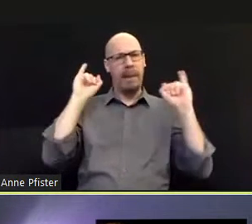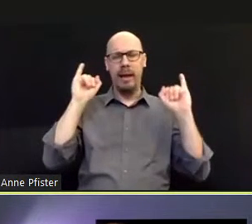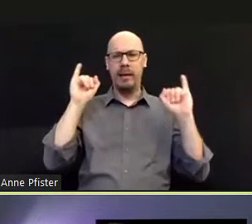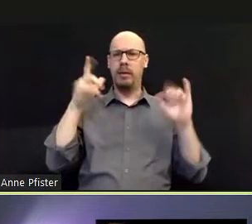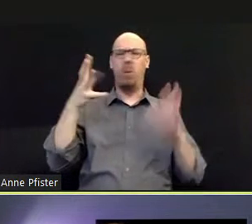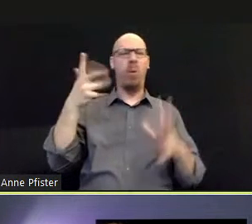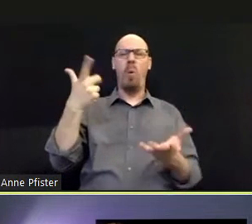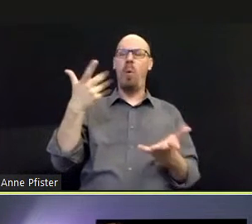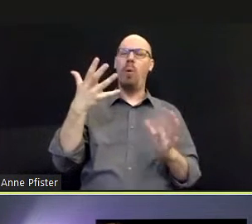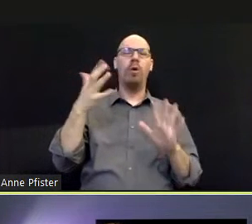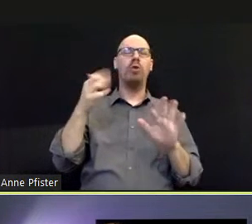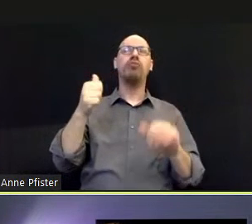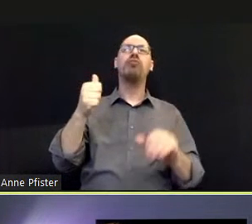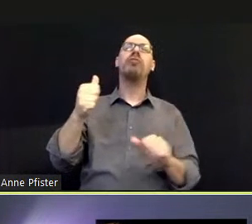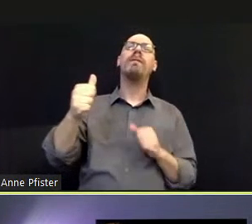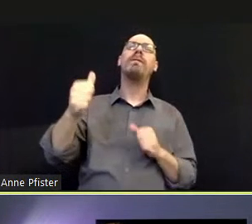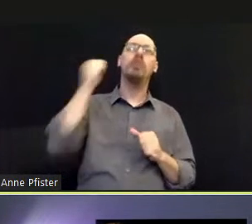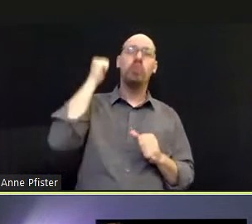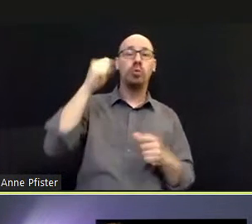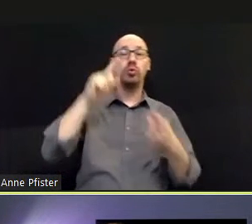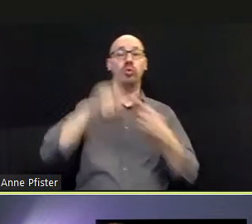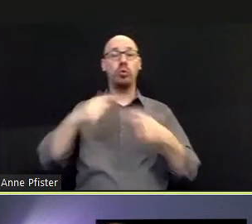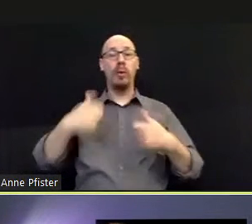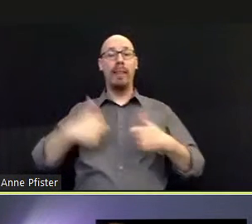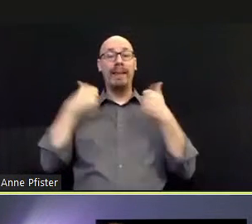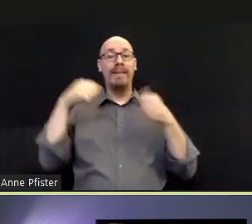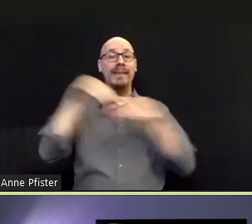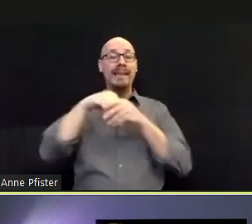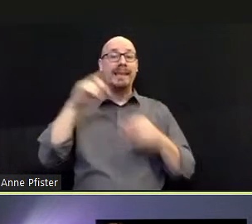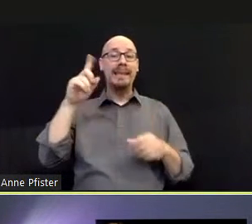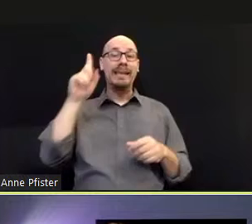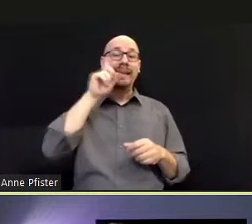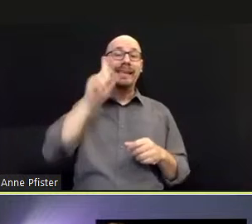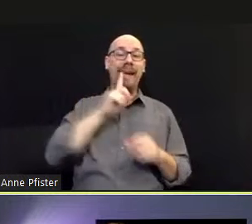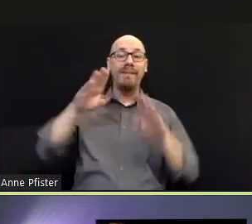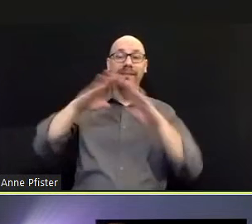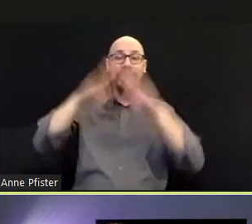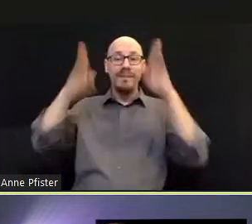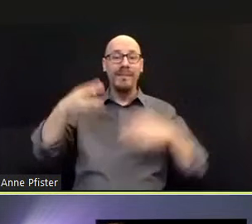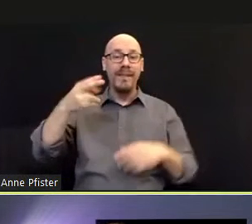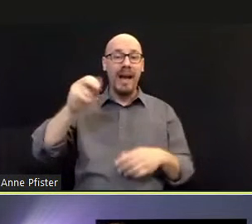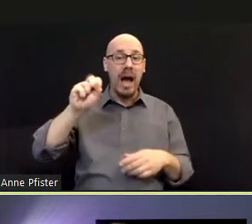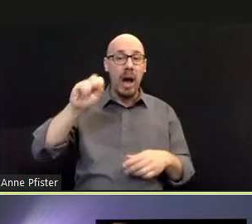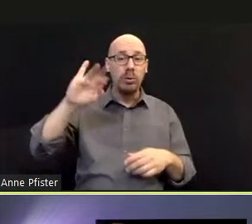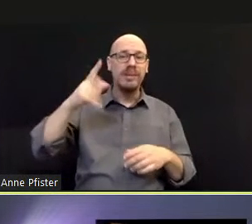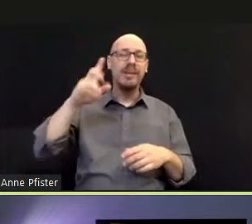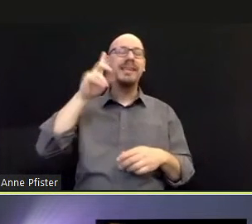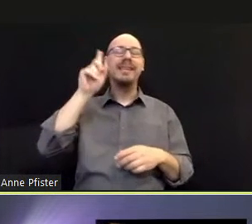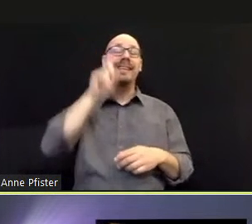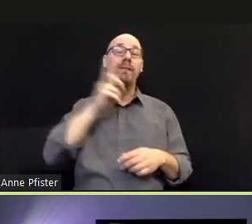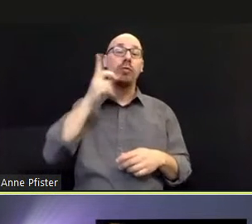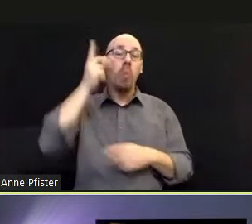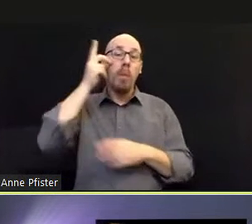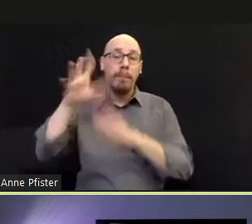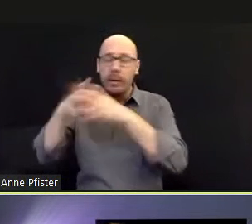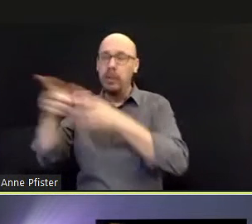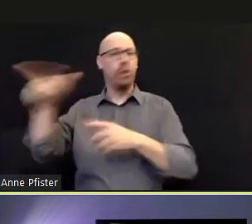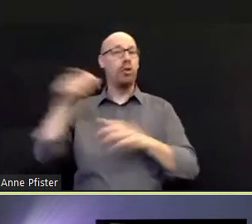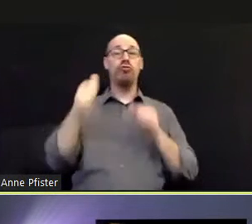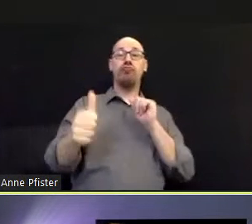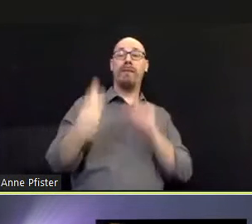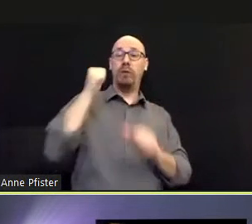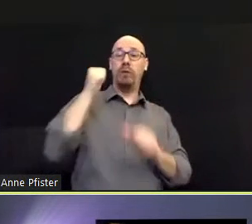really refused to live in the deaf dormitory, refused to take